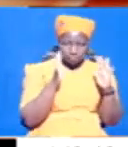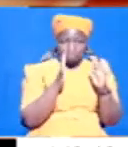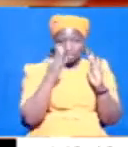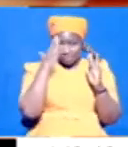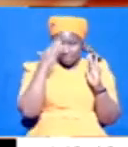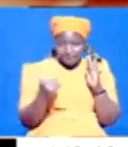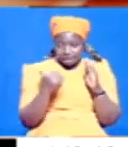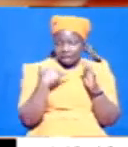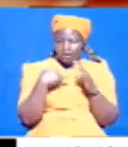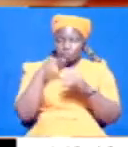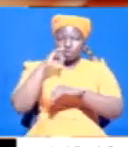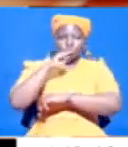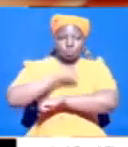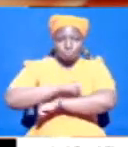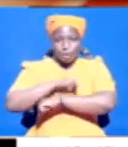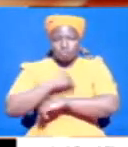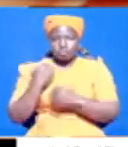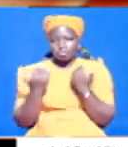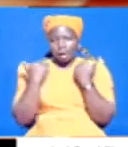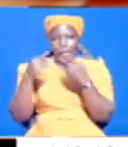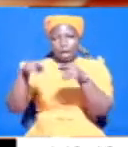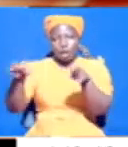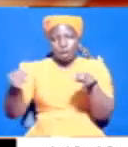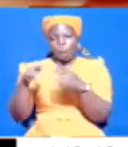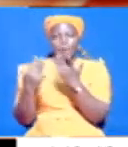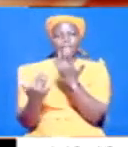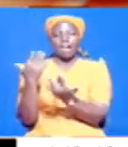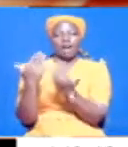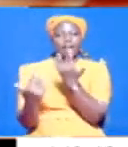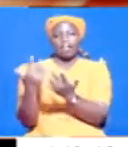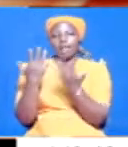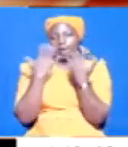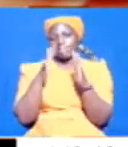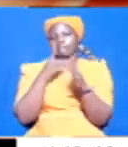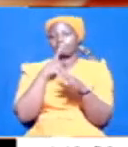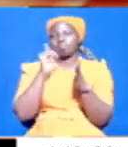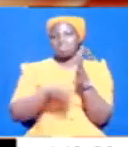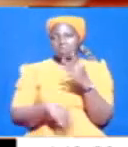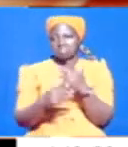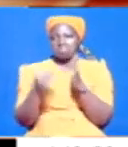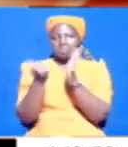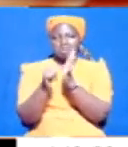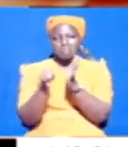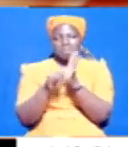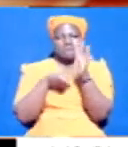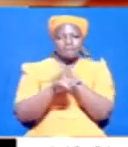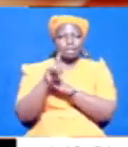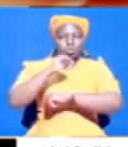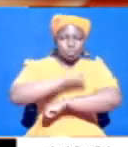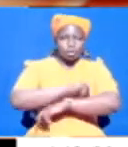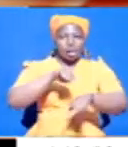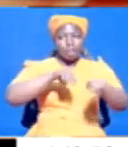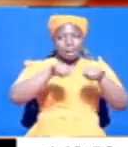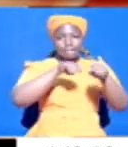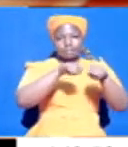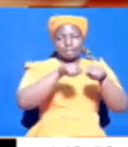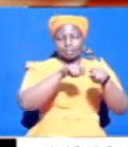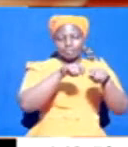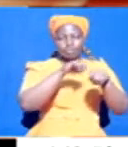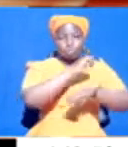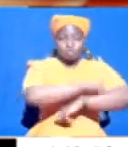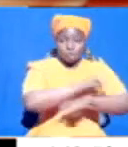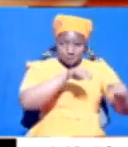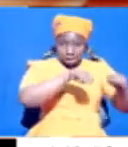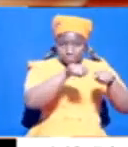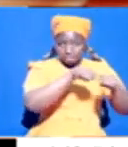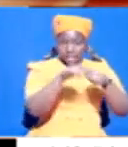in the school. The angry parents say wrangles within the school management is to blame for the blazes which have gutted down three